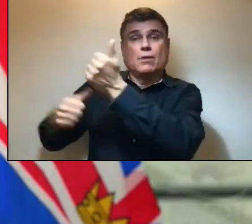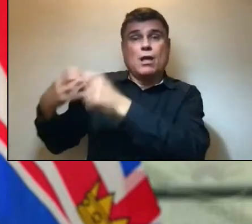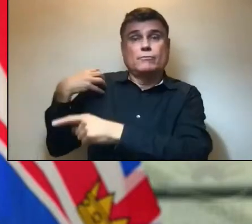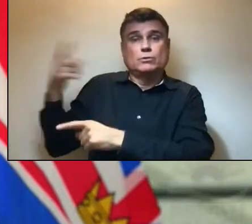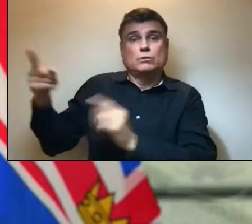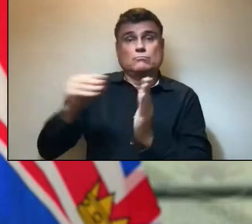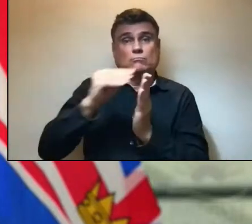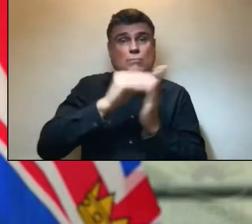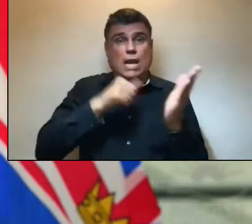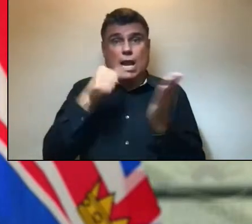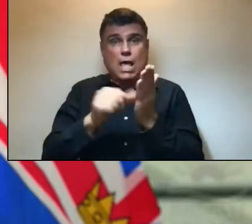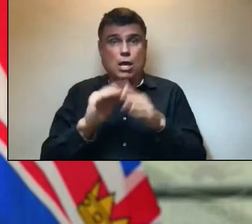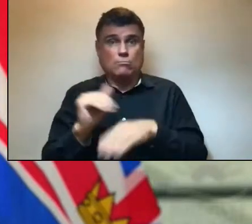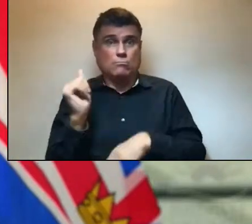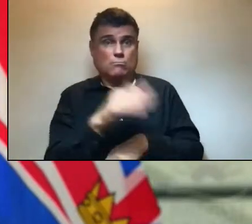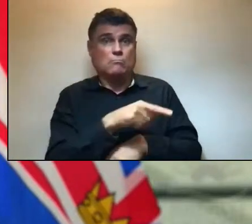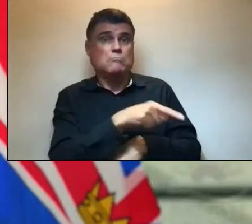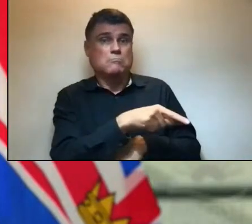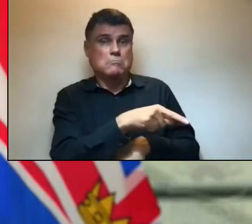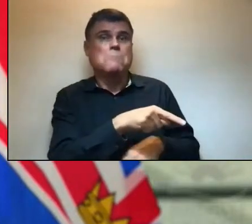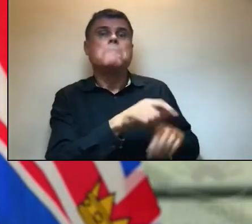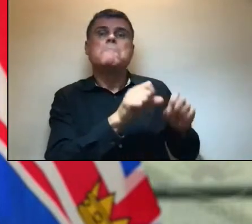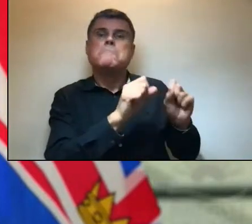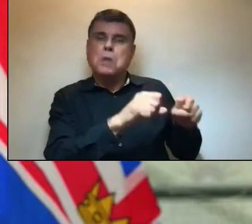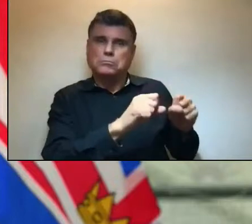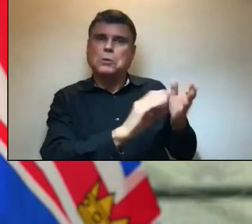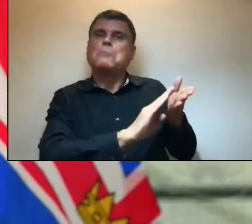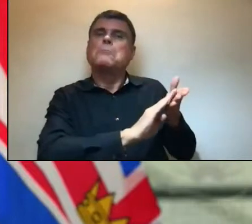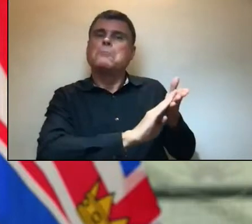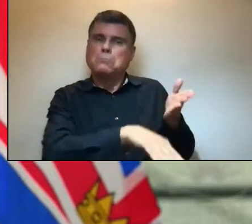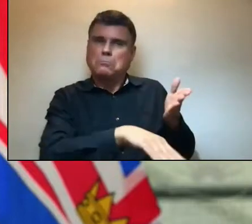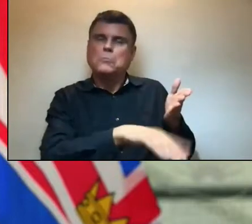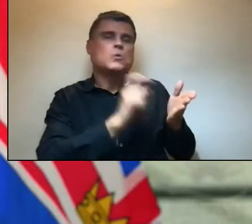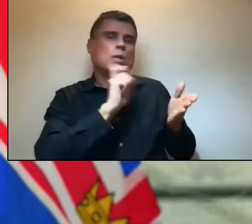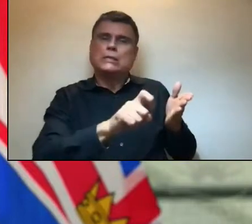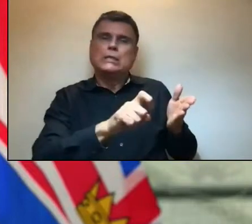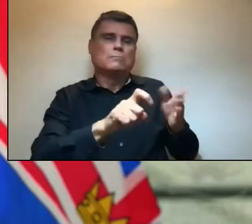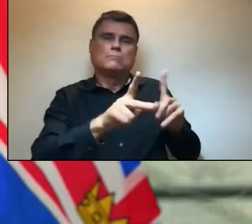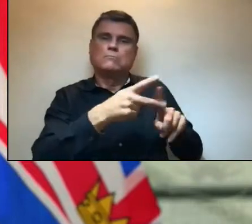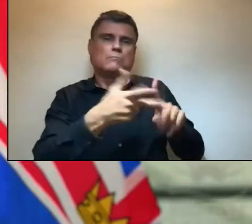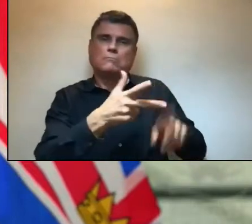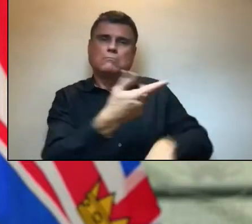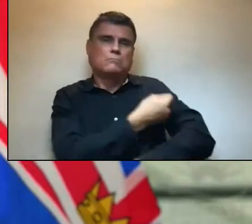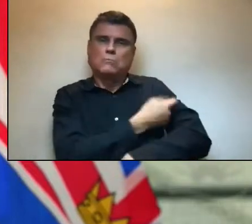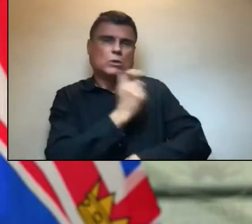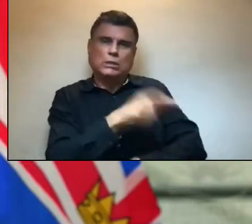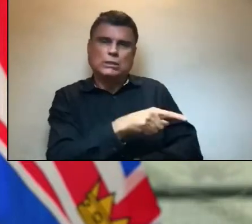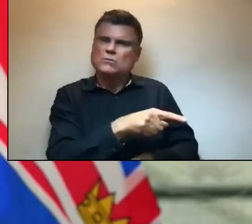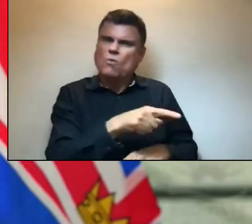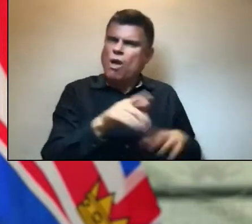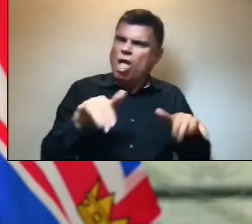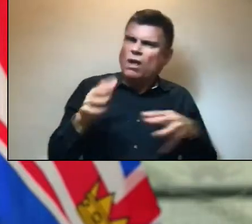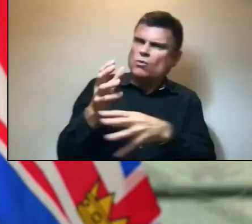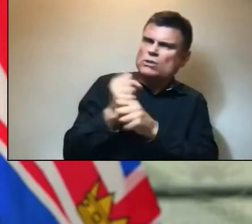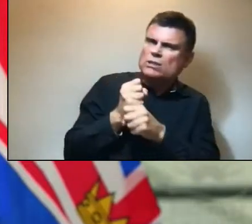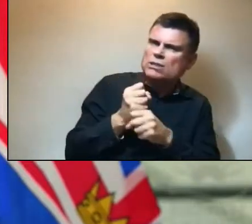future, but none have been issued so far. So where are you with that, and when can we expect